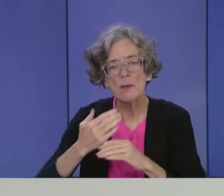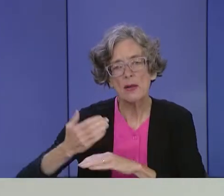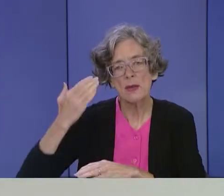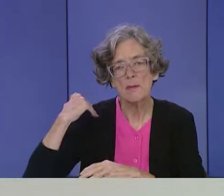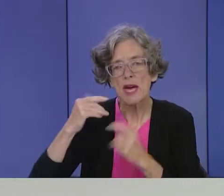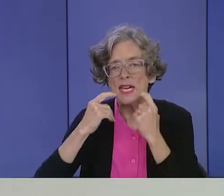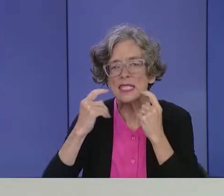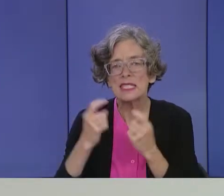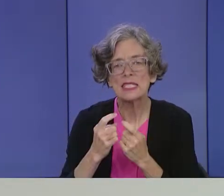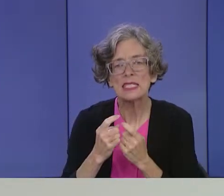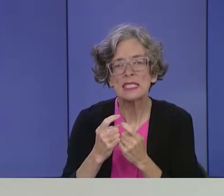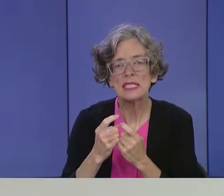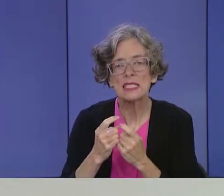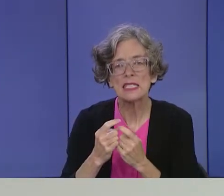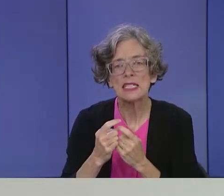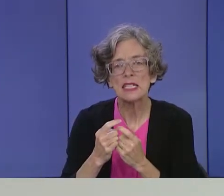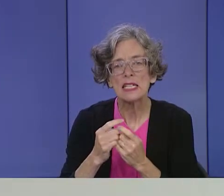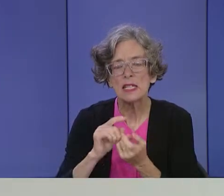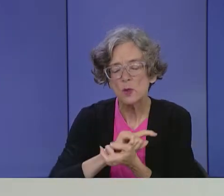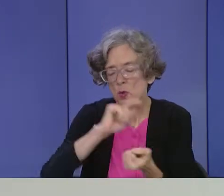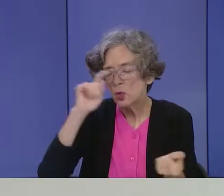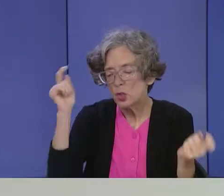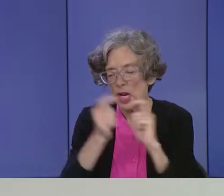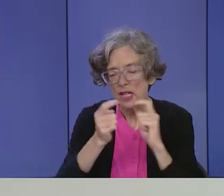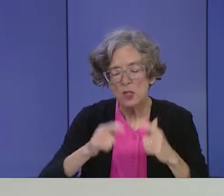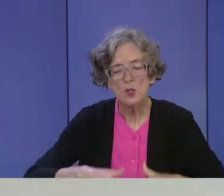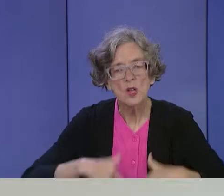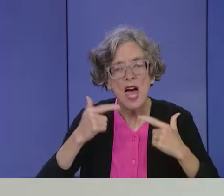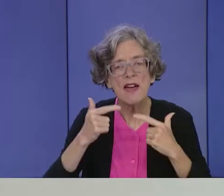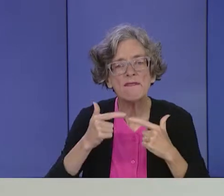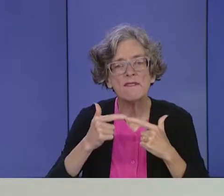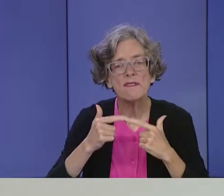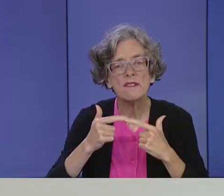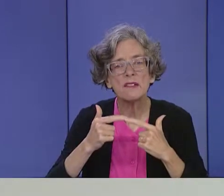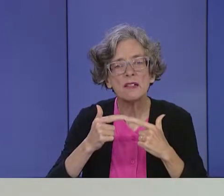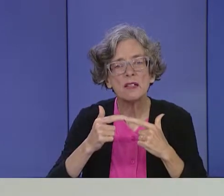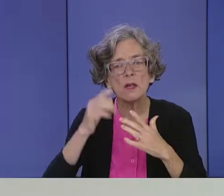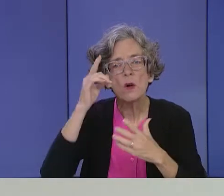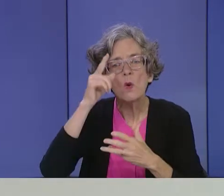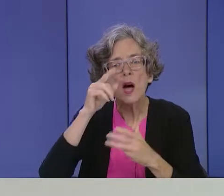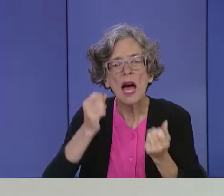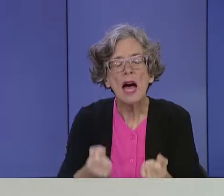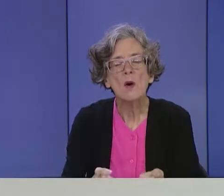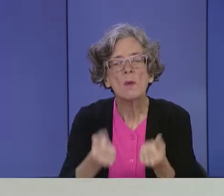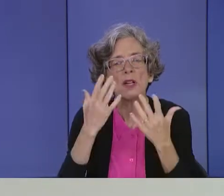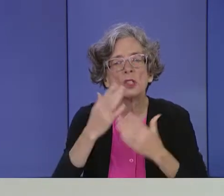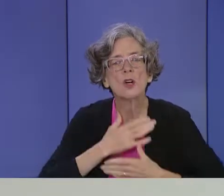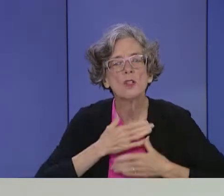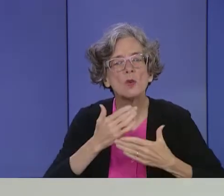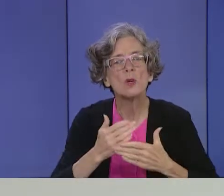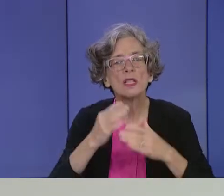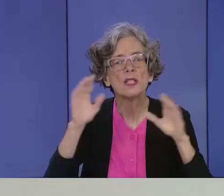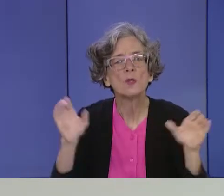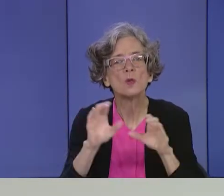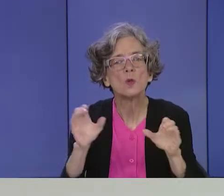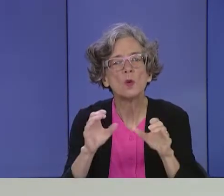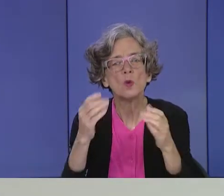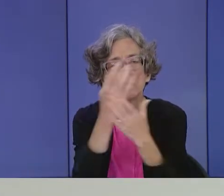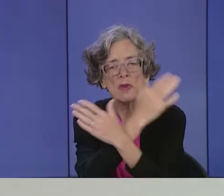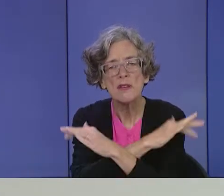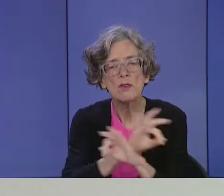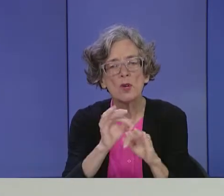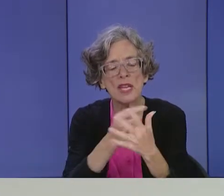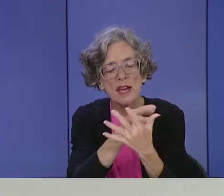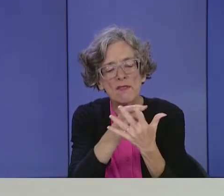past sins, to turn your life around? What is the length that you are willing to go to be free of the